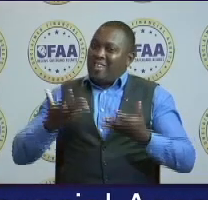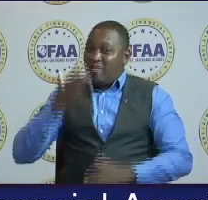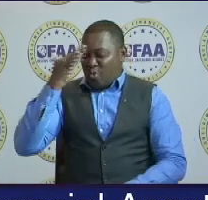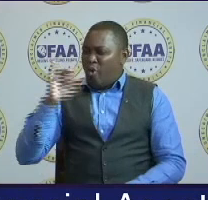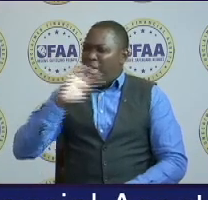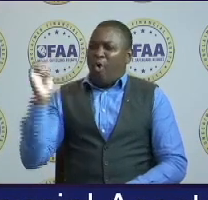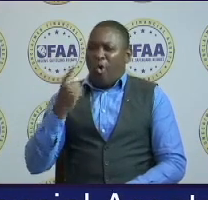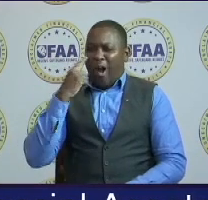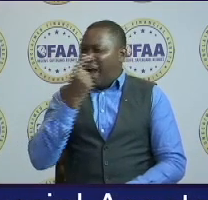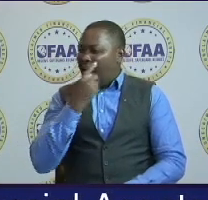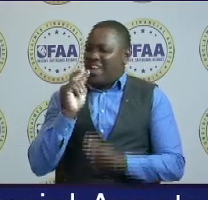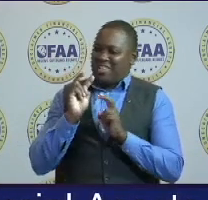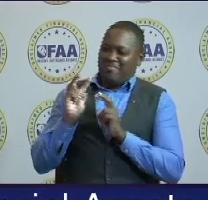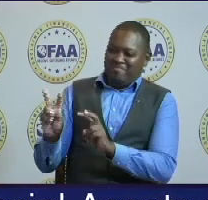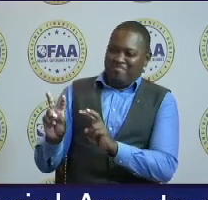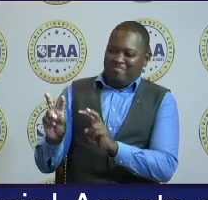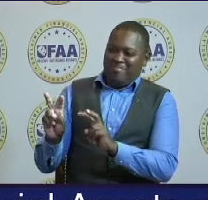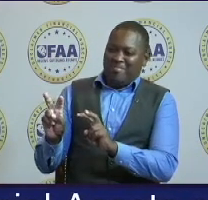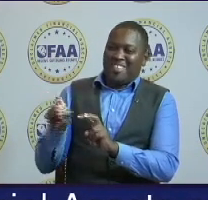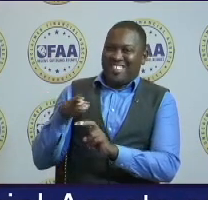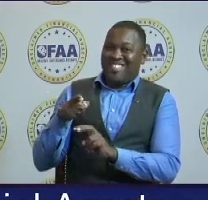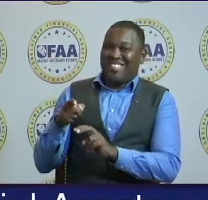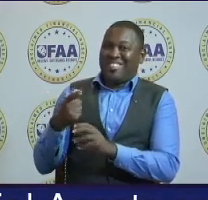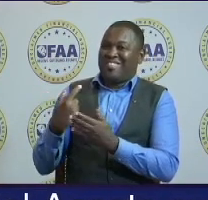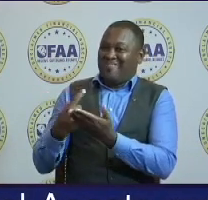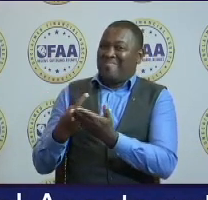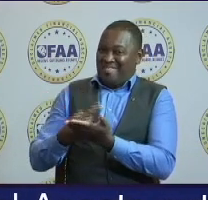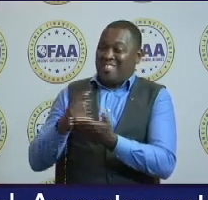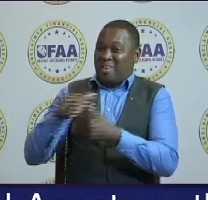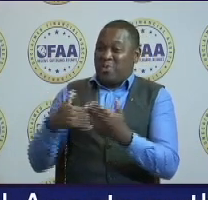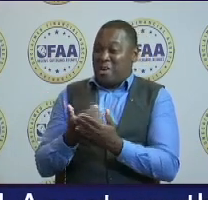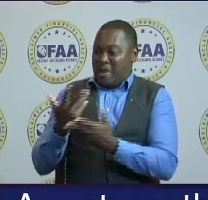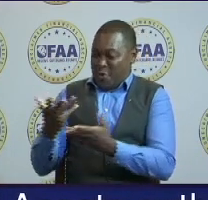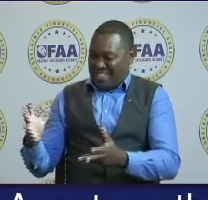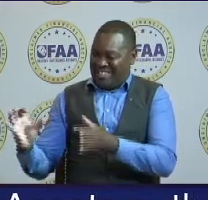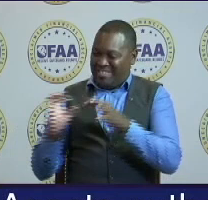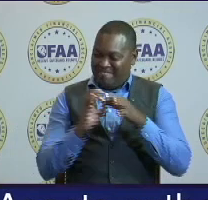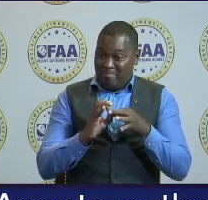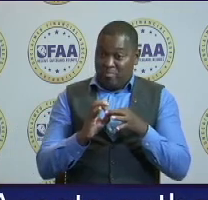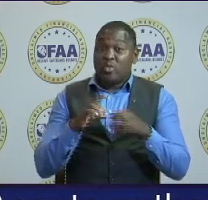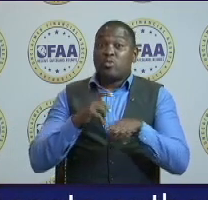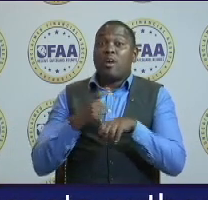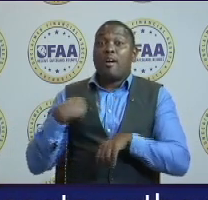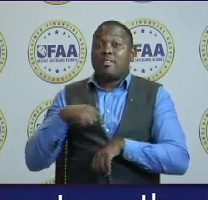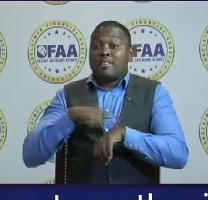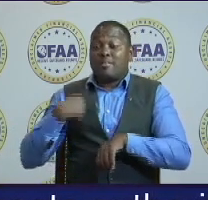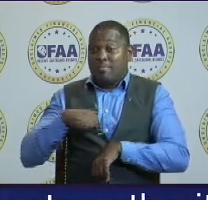be on you in this journey of reunifying all these financial assets. And of course, as we become more aware to